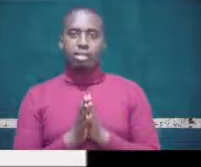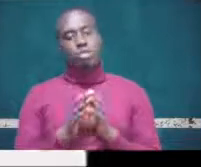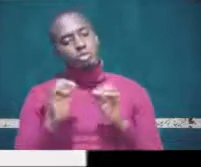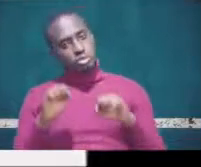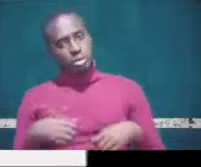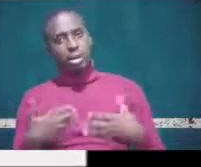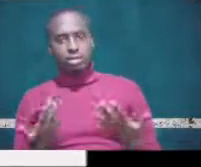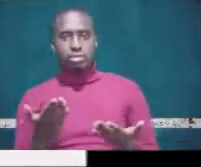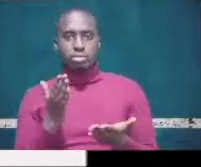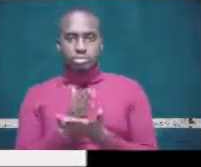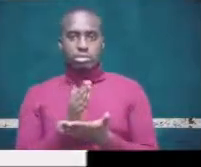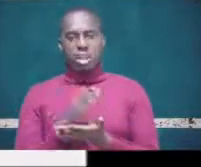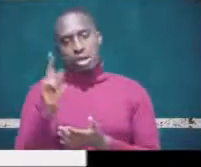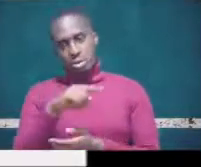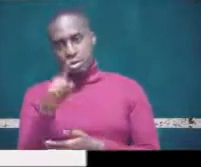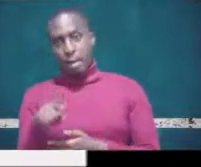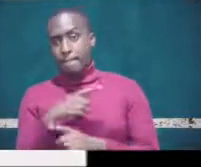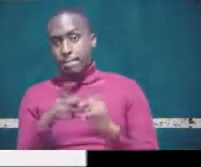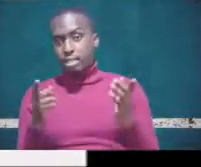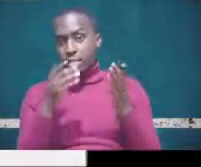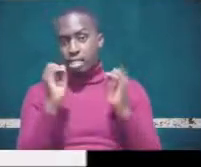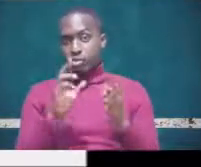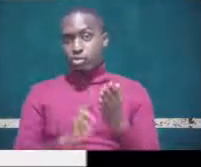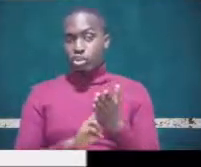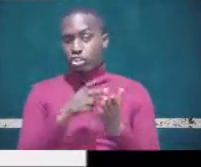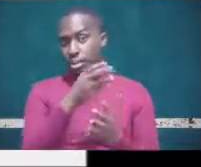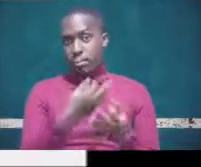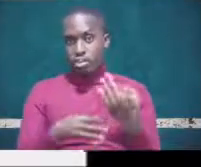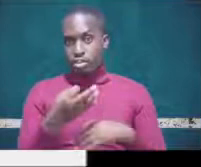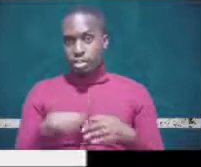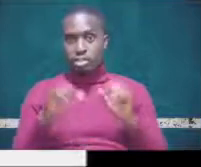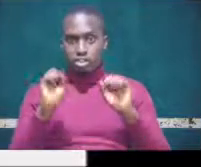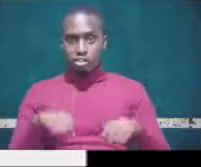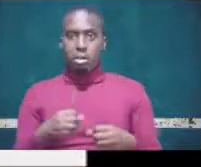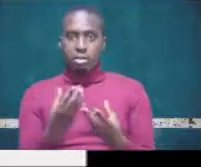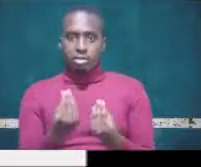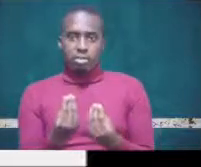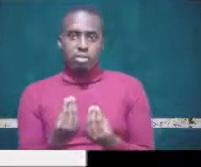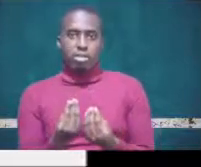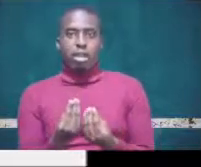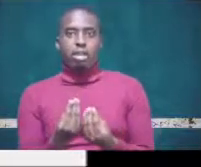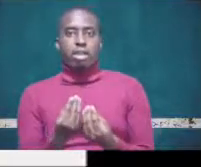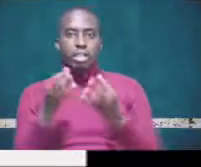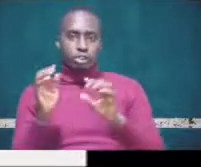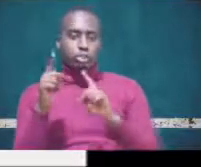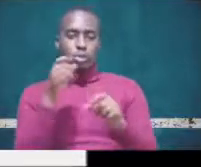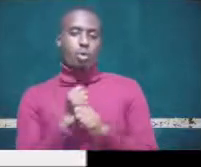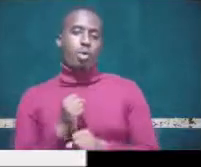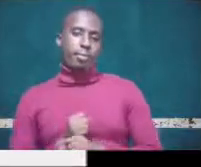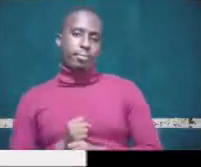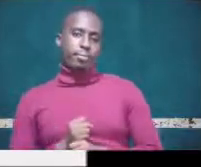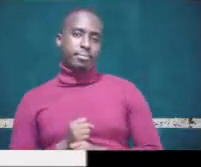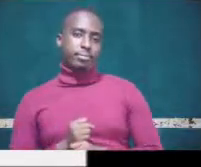may surely do it wrongly. So in this case, when you use that one, then it will simplify the task. It will do it very